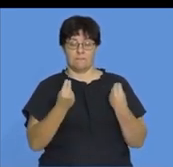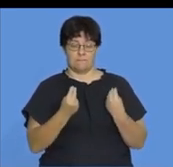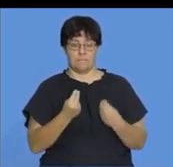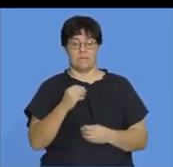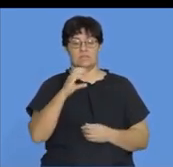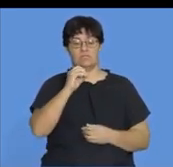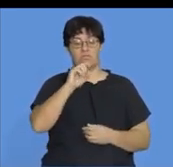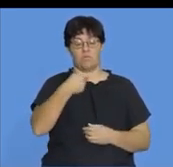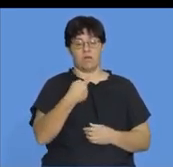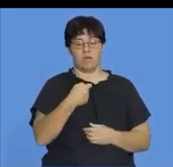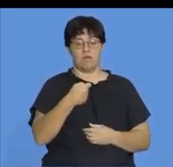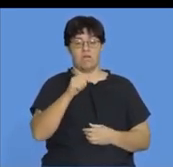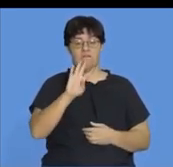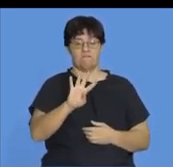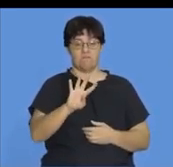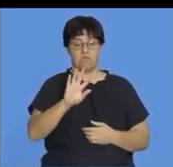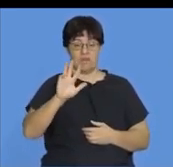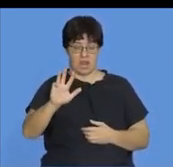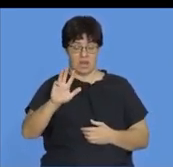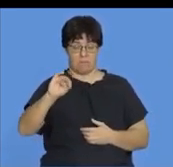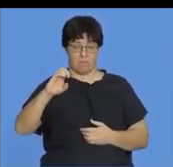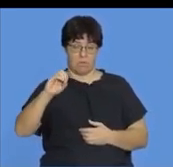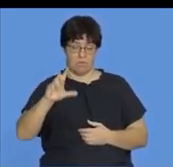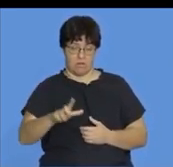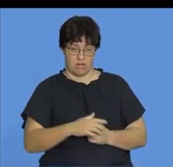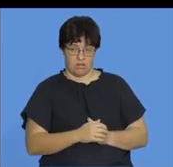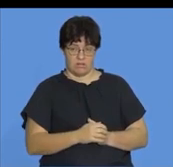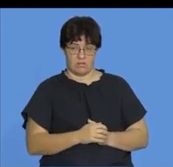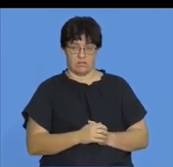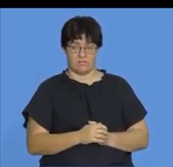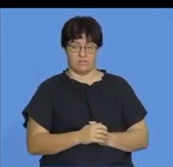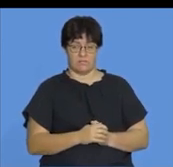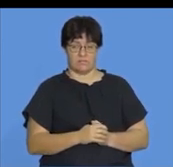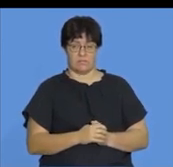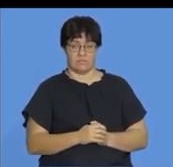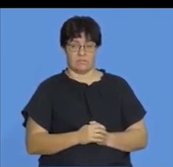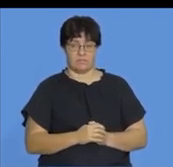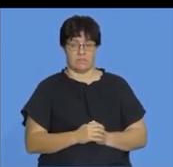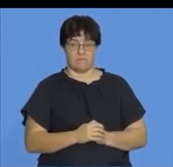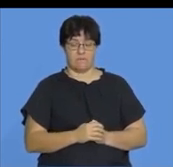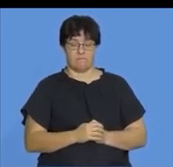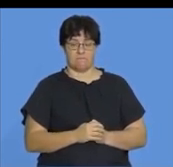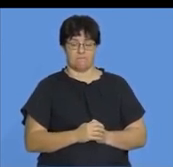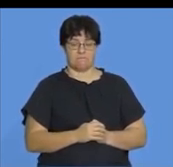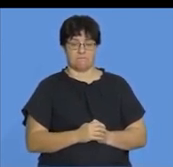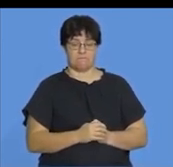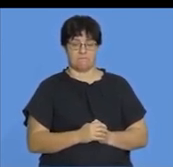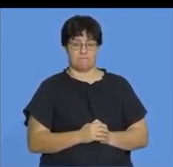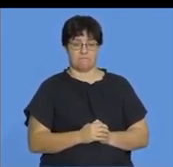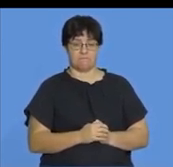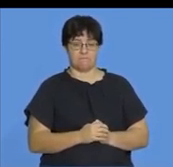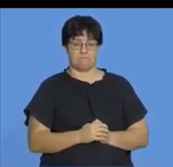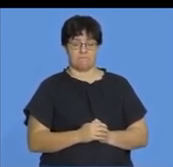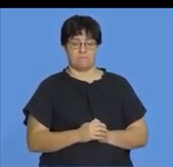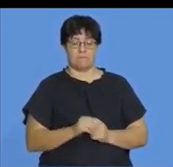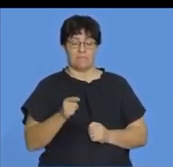a value of 0.49 moles, right? So there's 0.49 moles